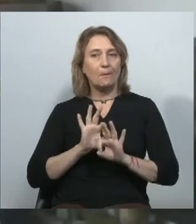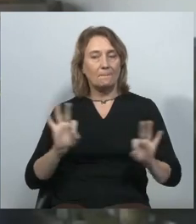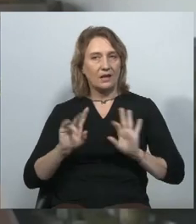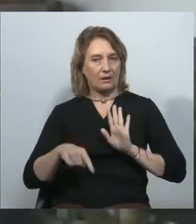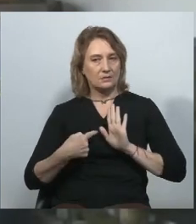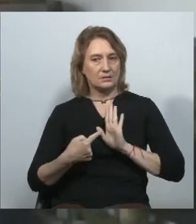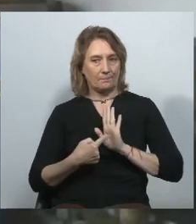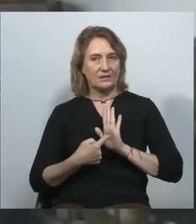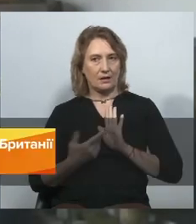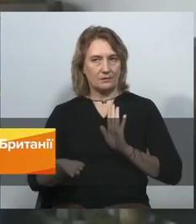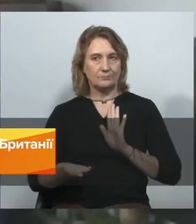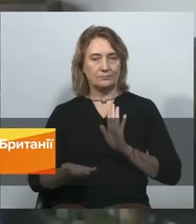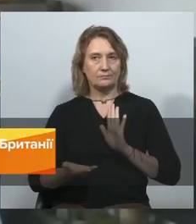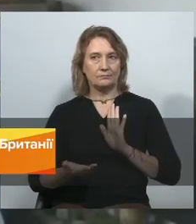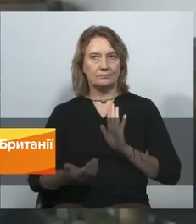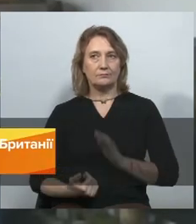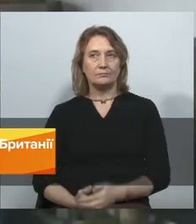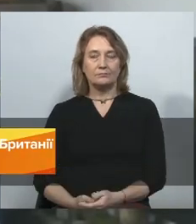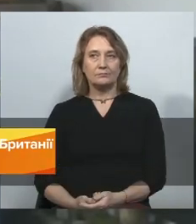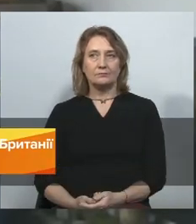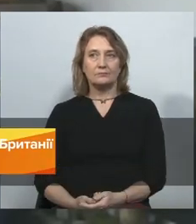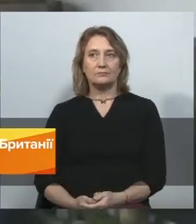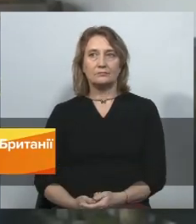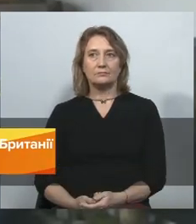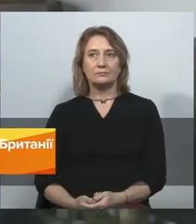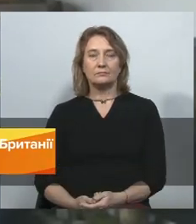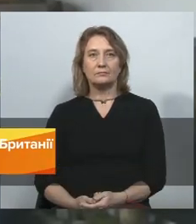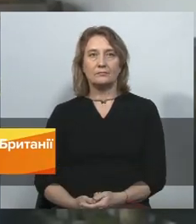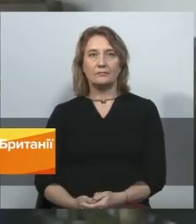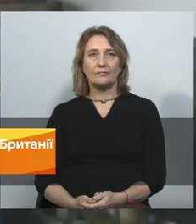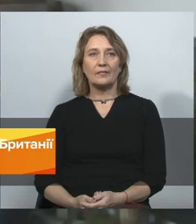So the game is based, as I'm sure Jon mentioned,